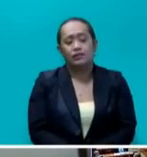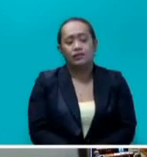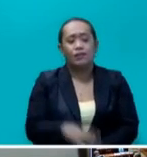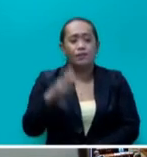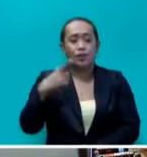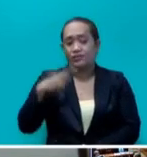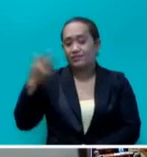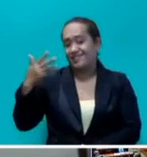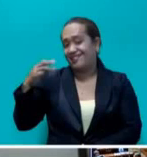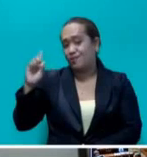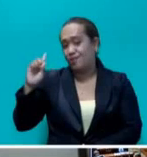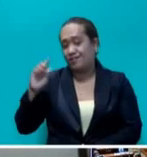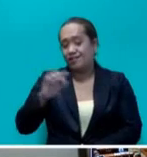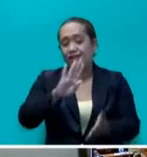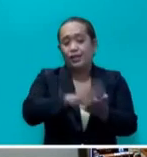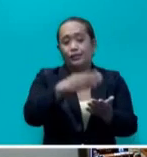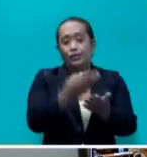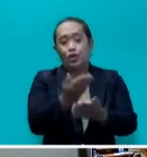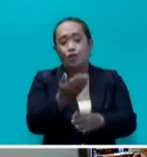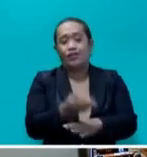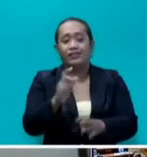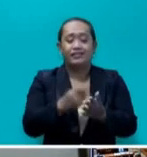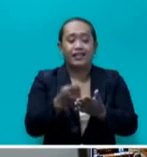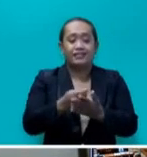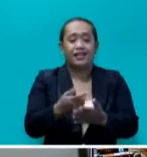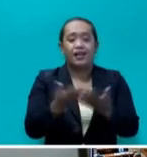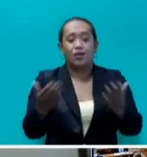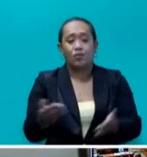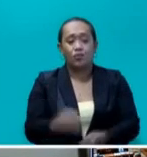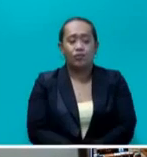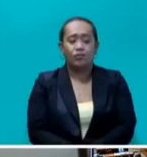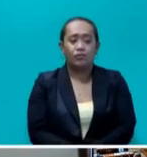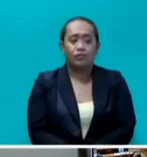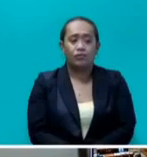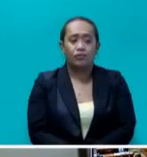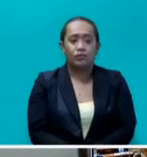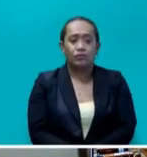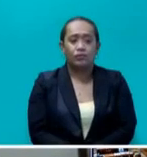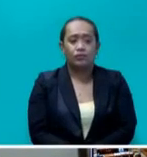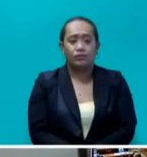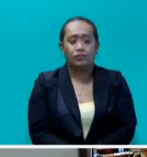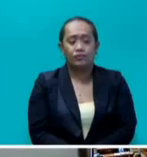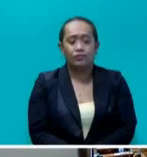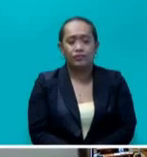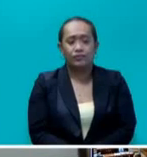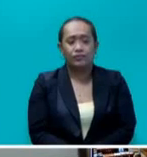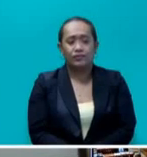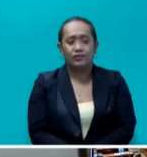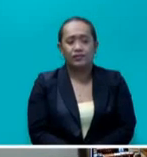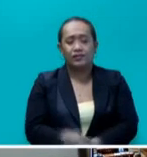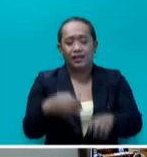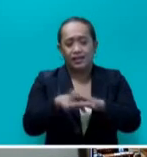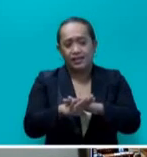sir, levies gambling turnover tax at the rate specified in Schedule 2 in the GTT Act